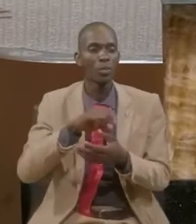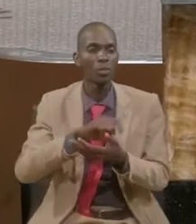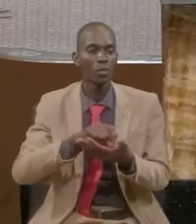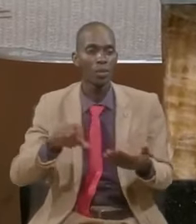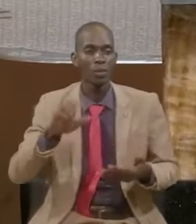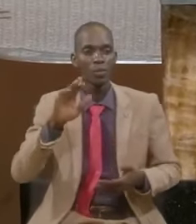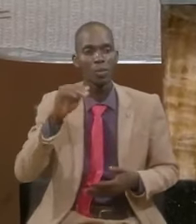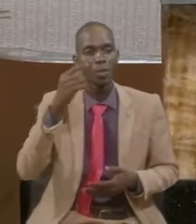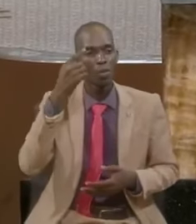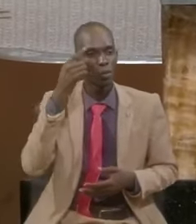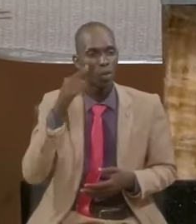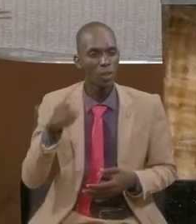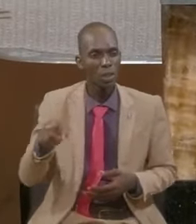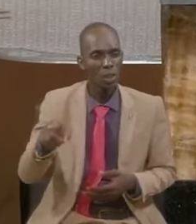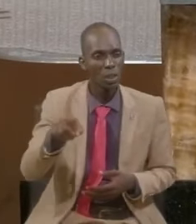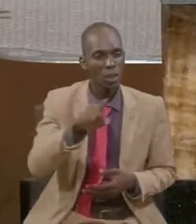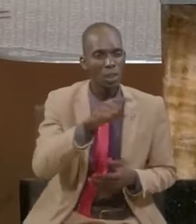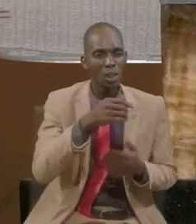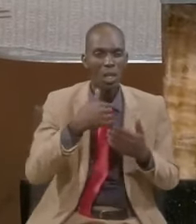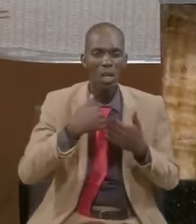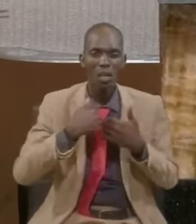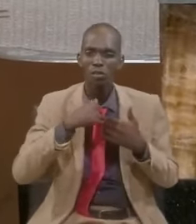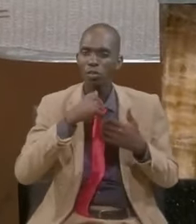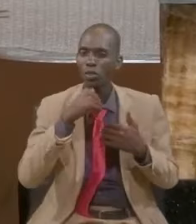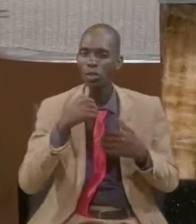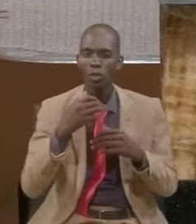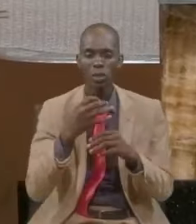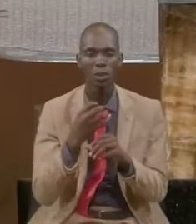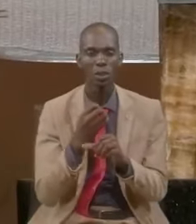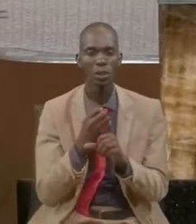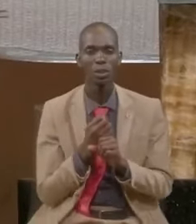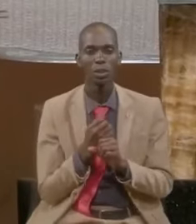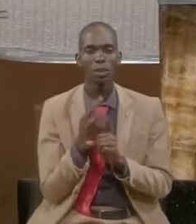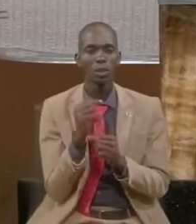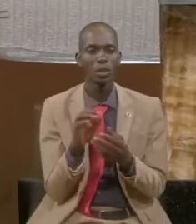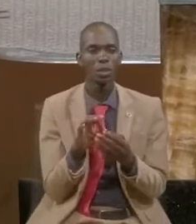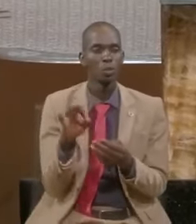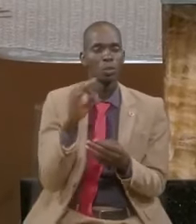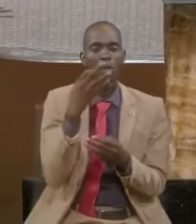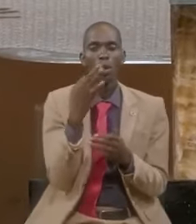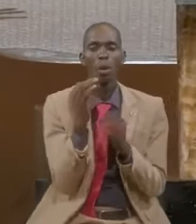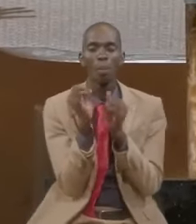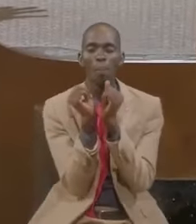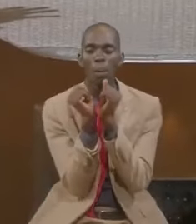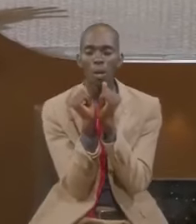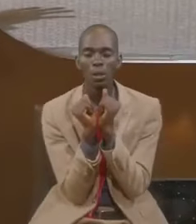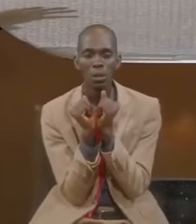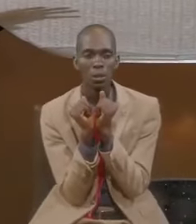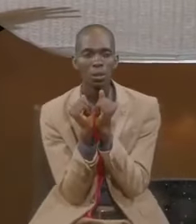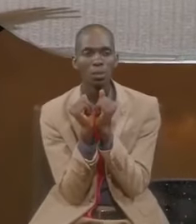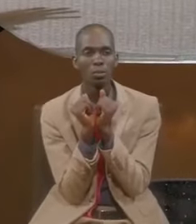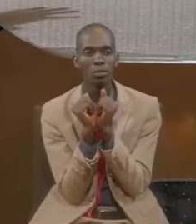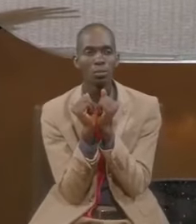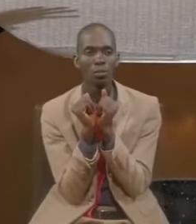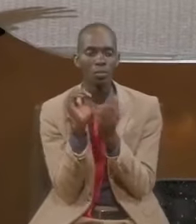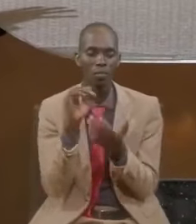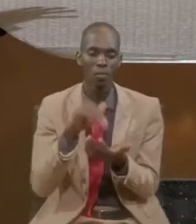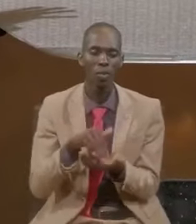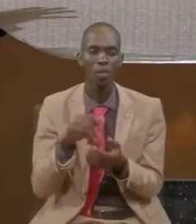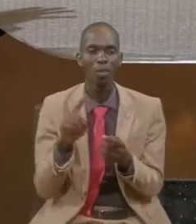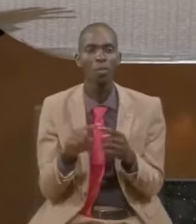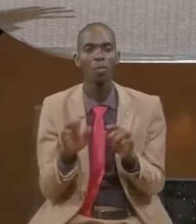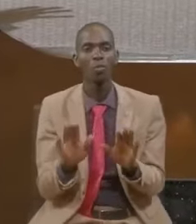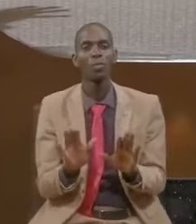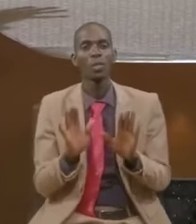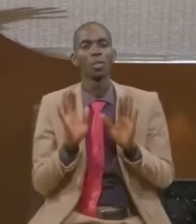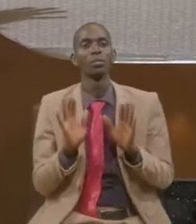Verse 15, for ye have not received the spirit of bondage